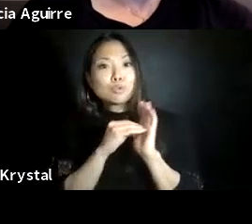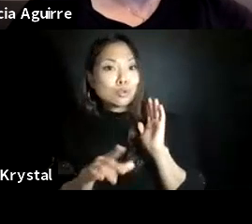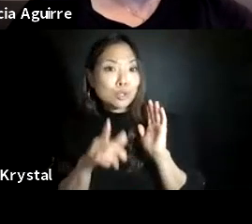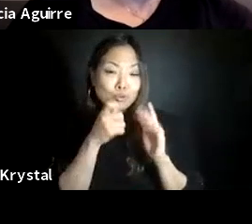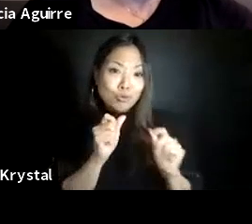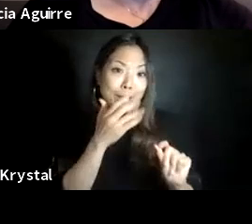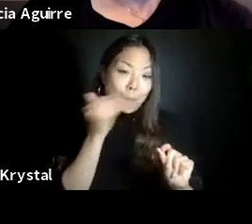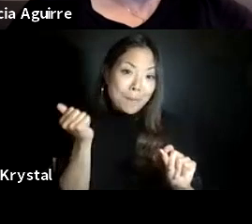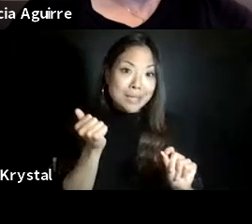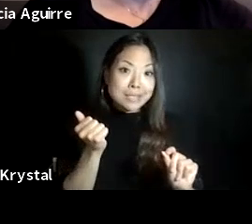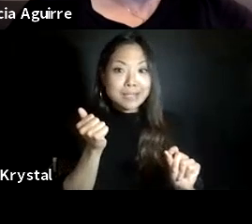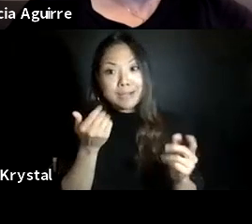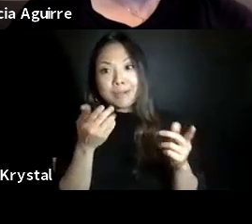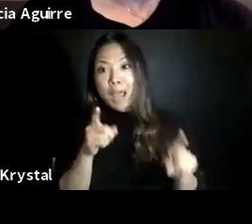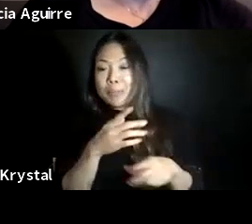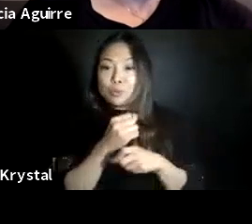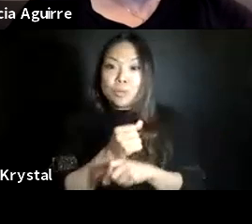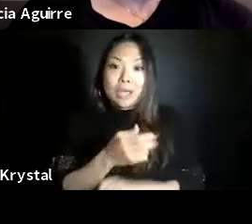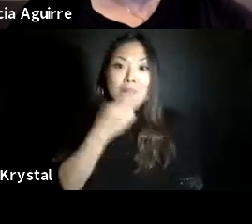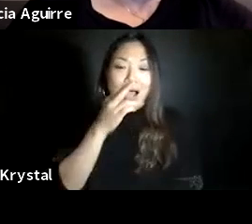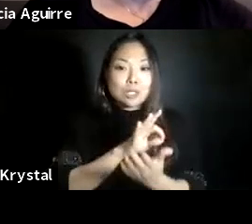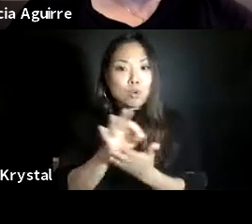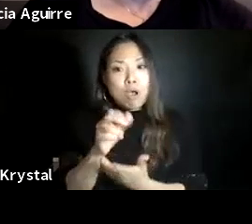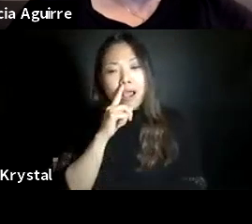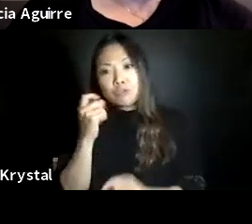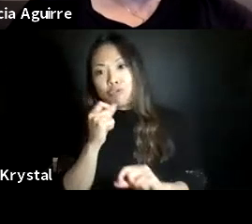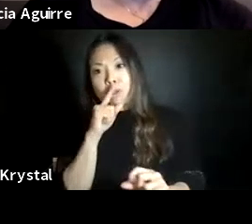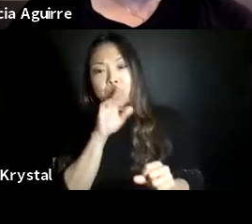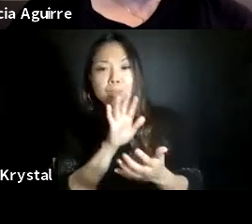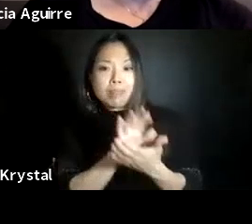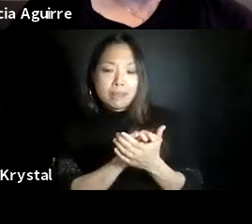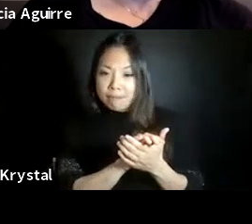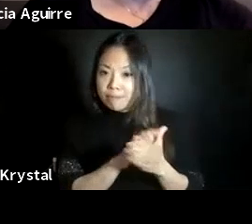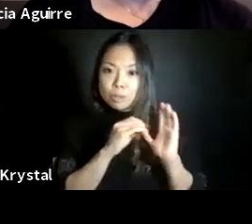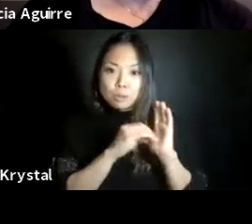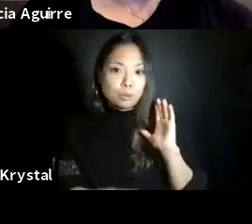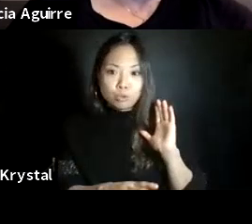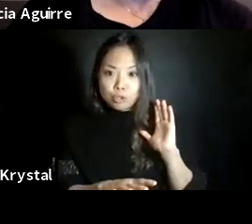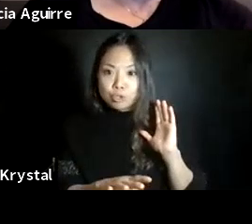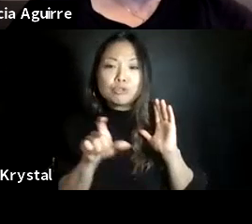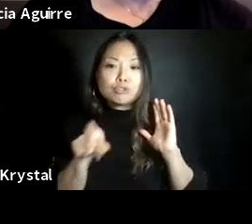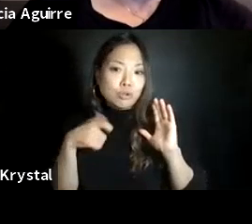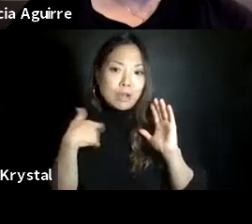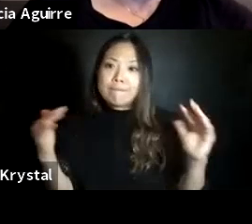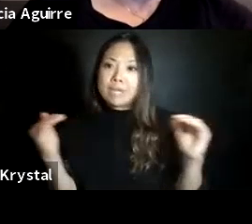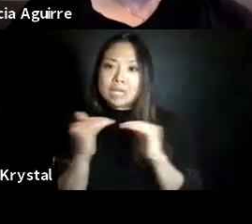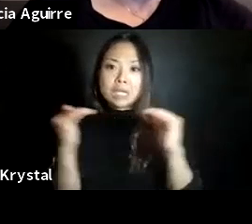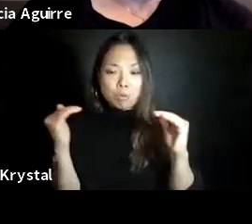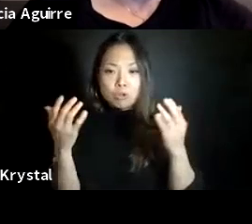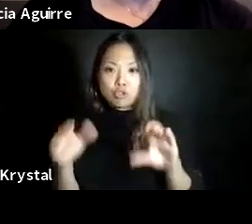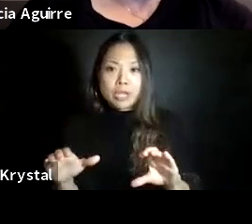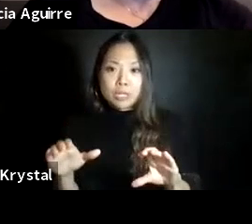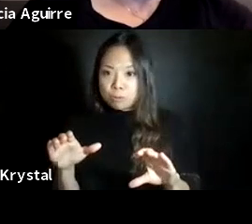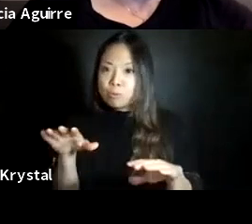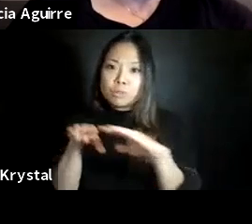score. I firmly believe that students should have an equal chance at getting into the BLS no matter what score they